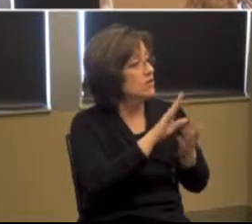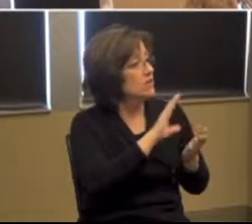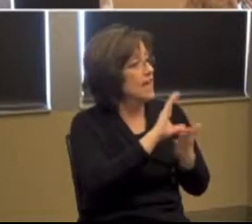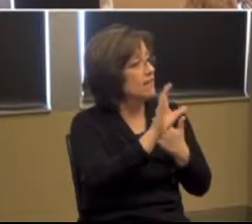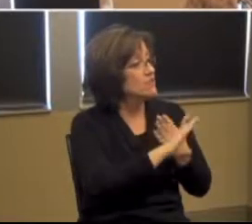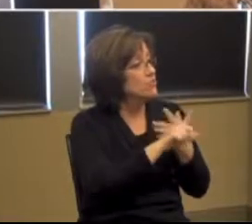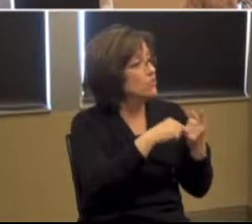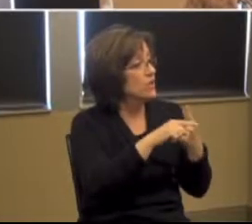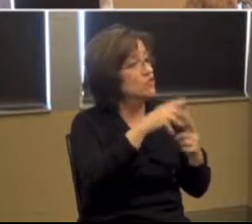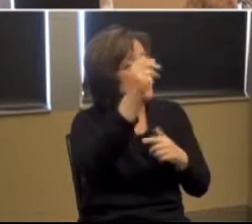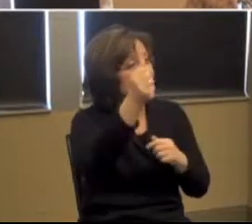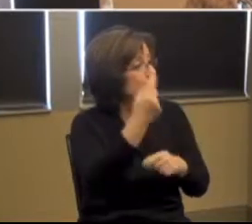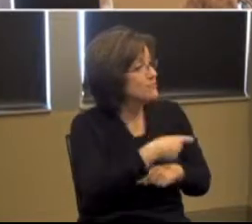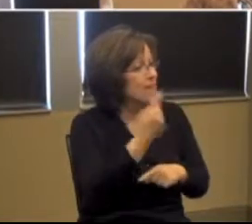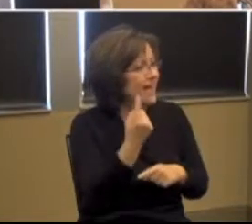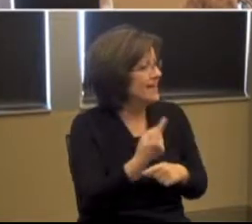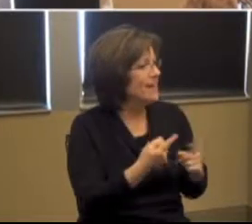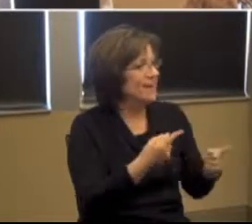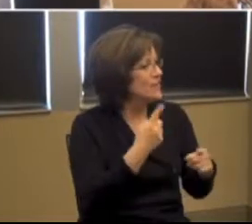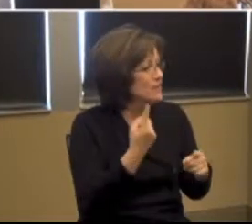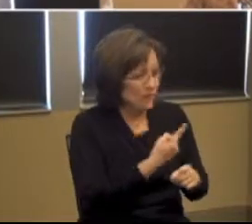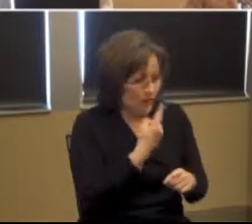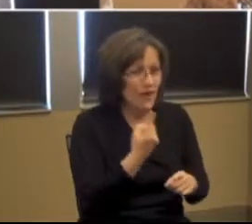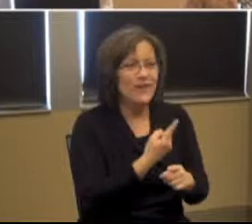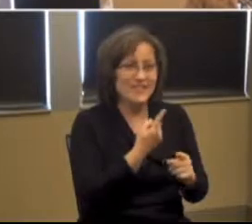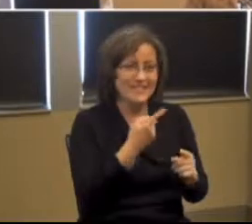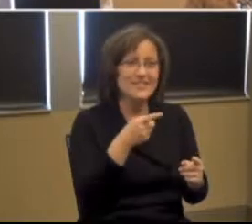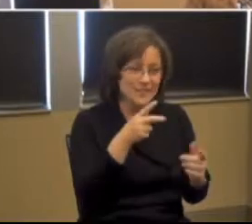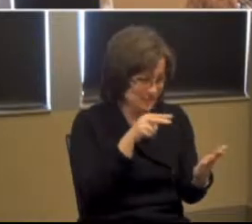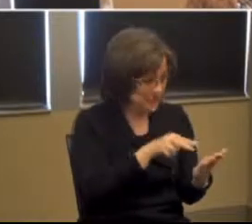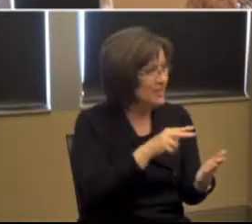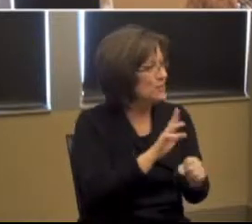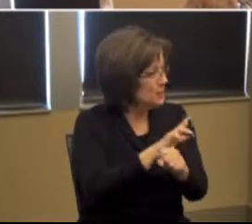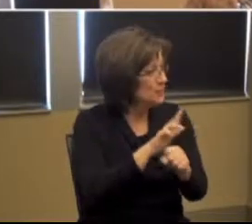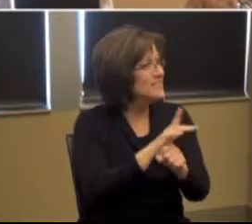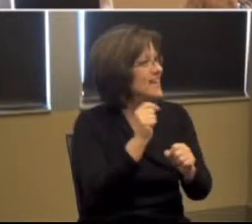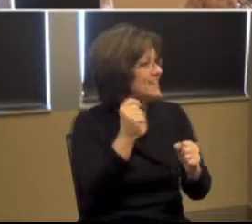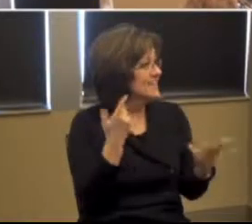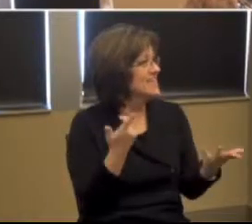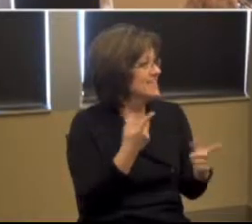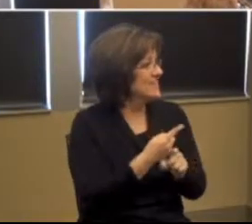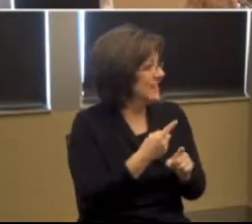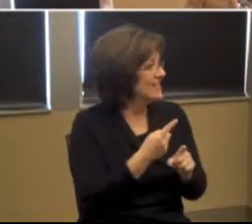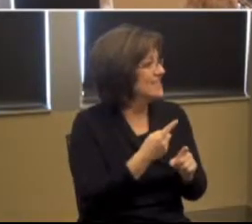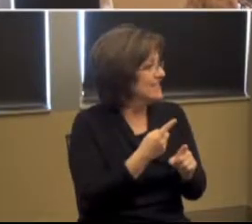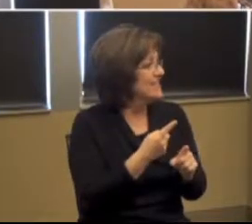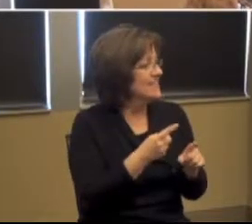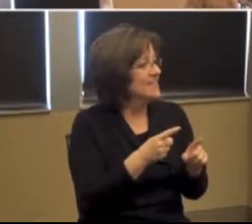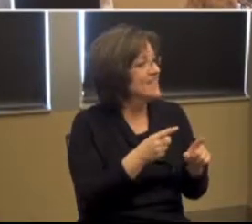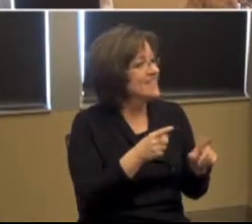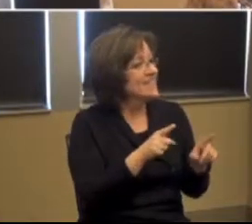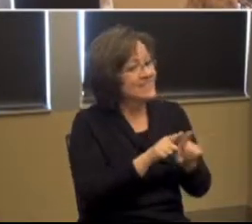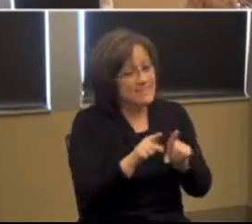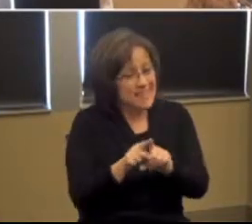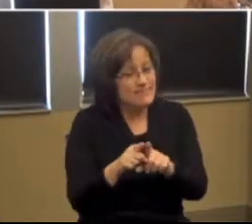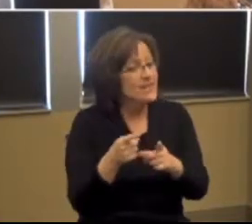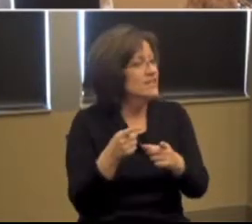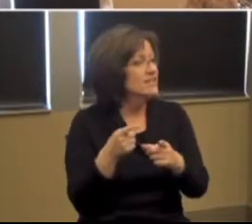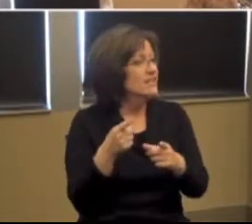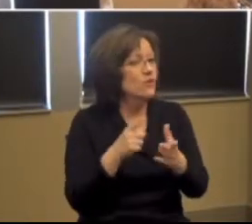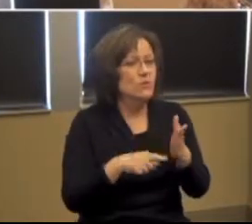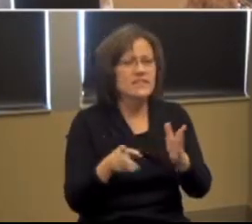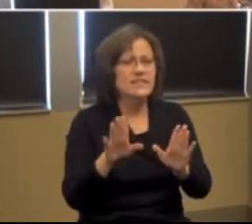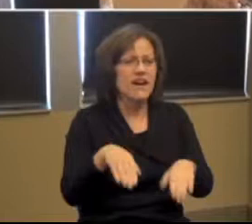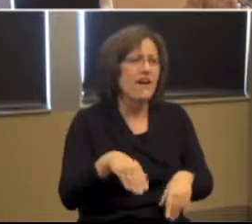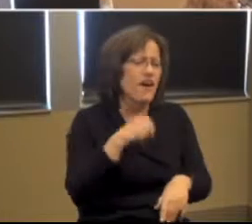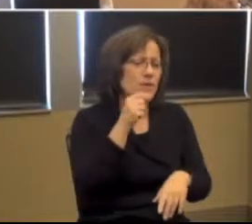this room today? You all use them independently, right? Just like the arguments that we hear regarding